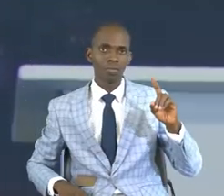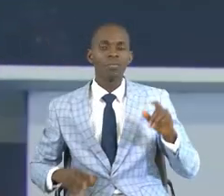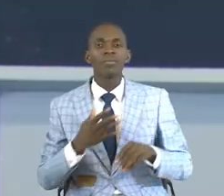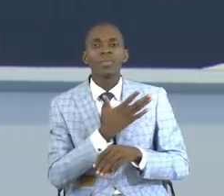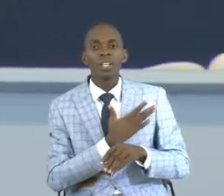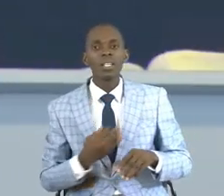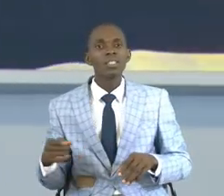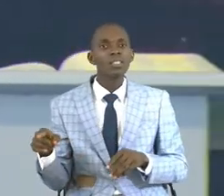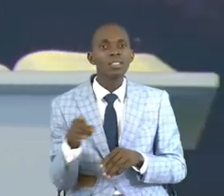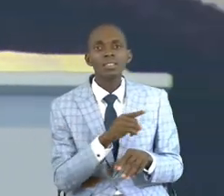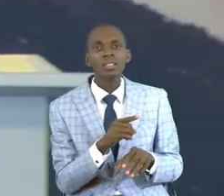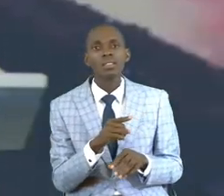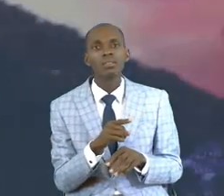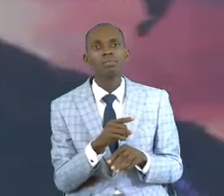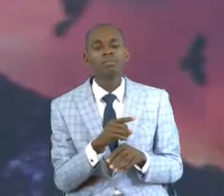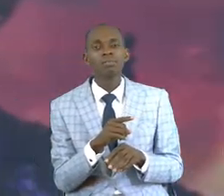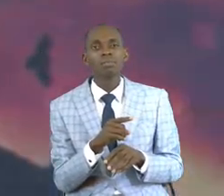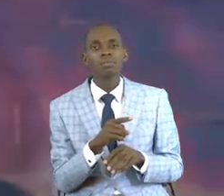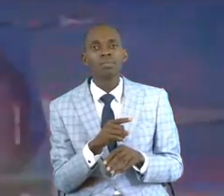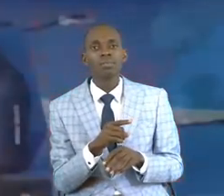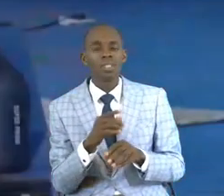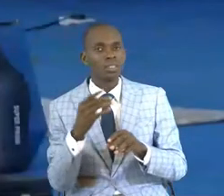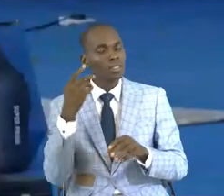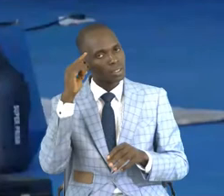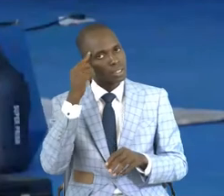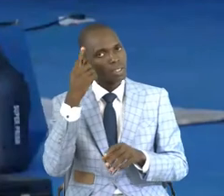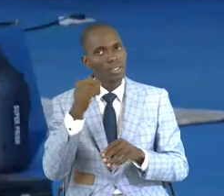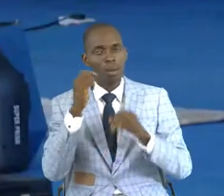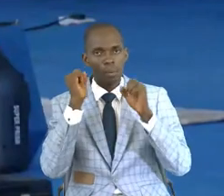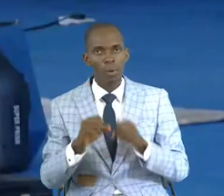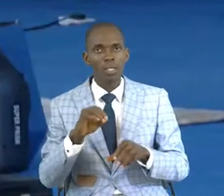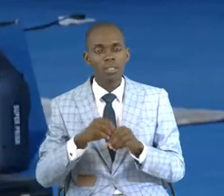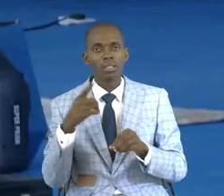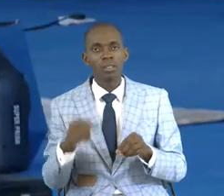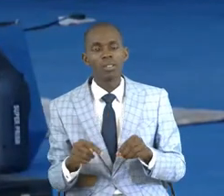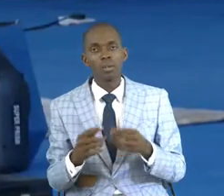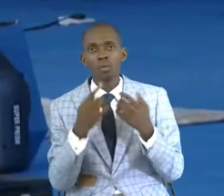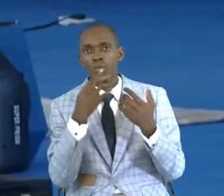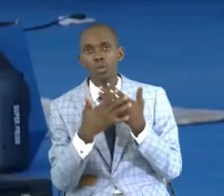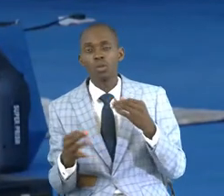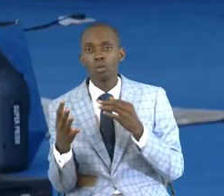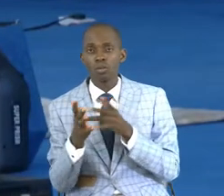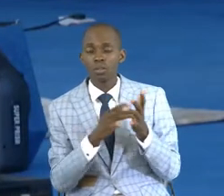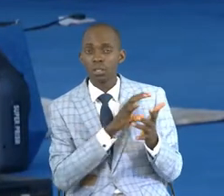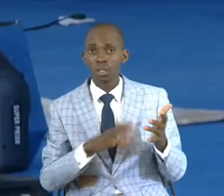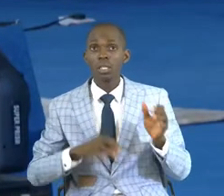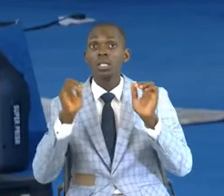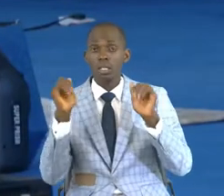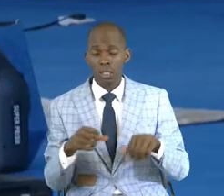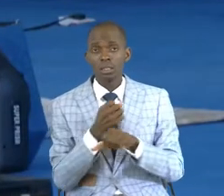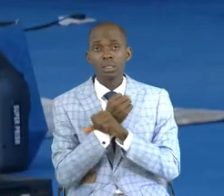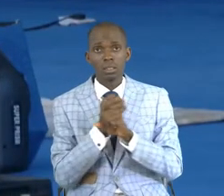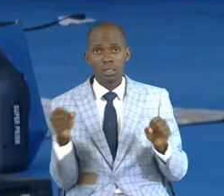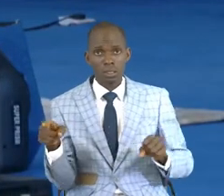that the power in the blood of Christ can save them, redeem them from